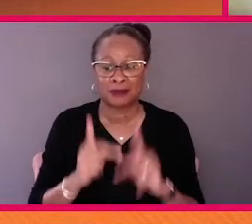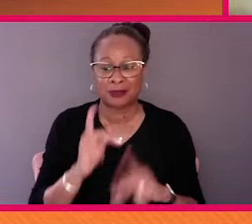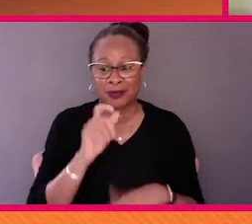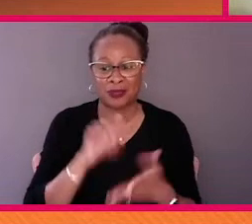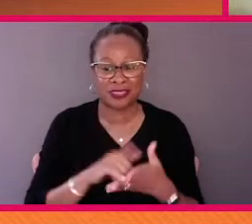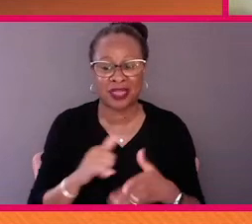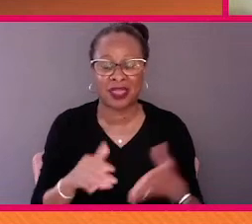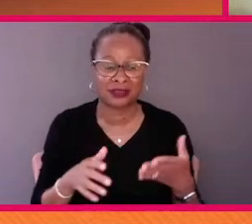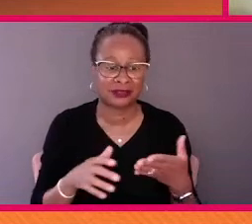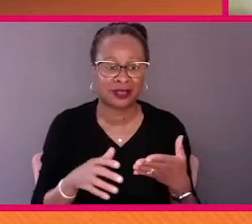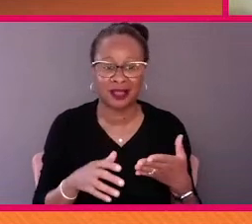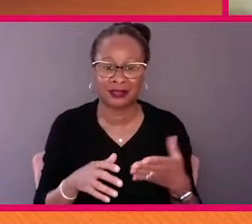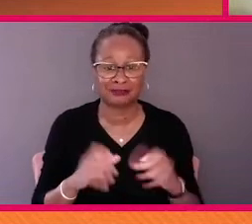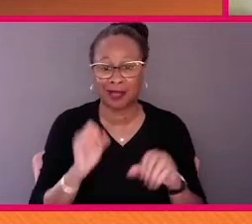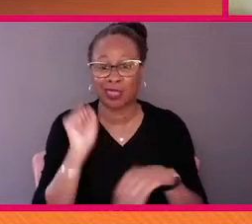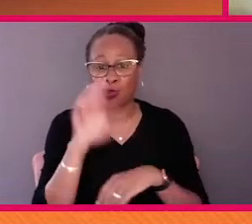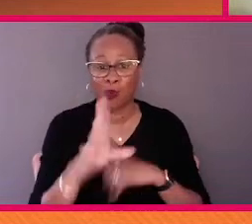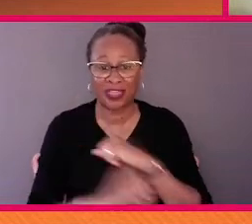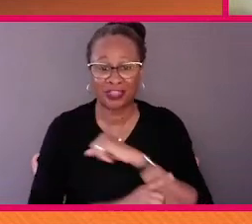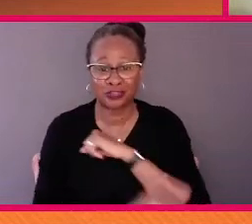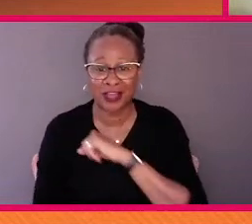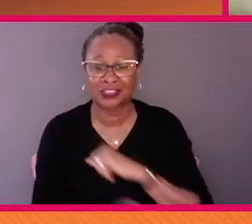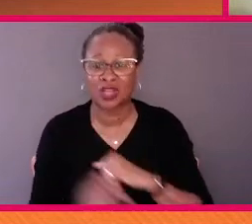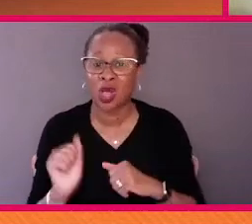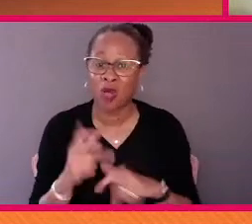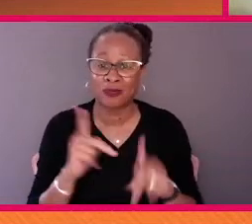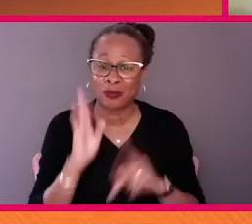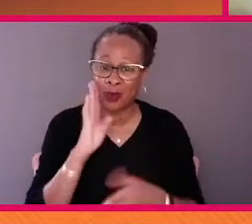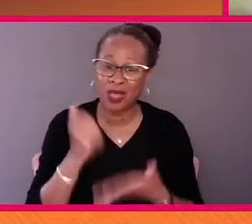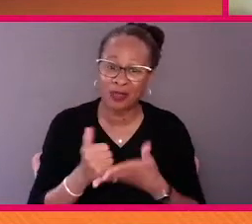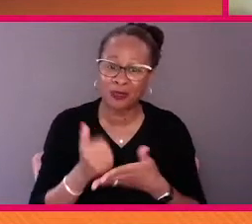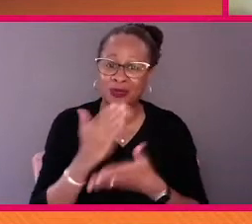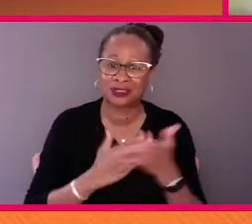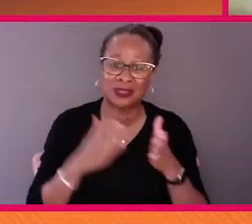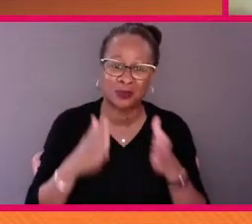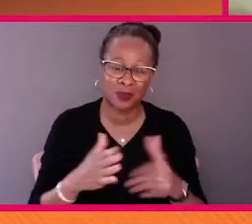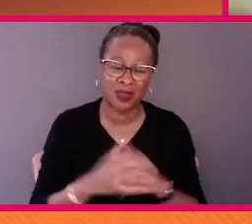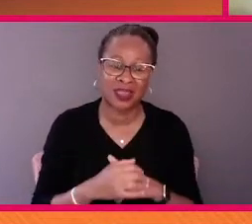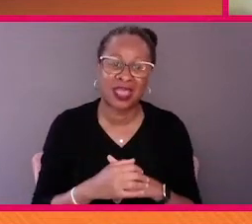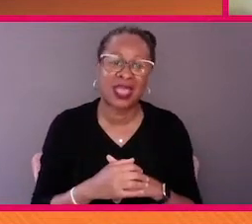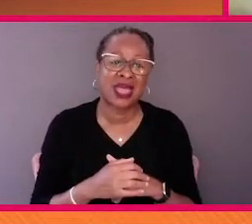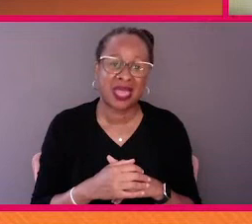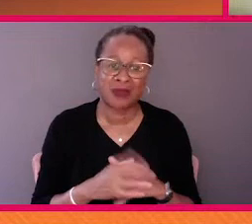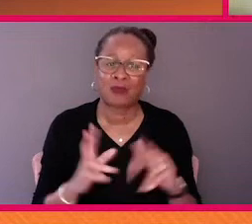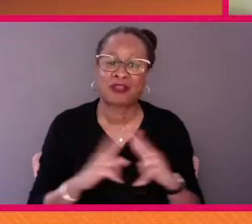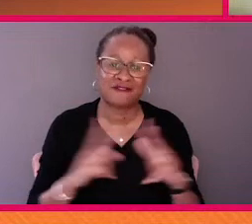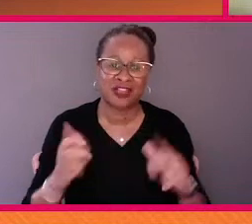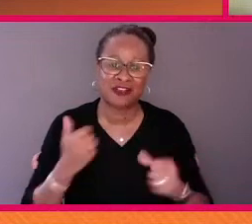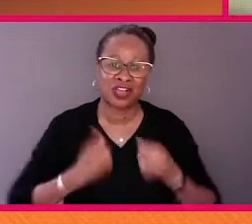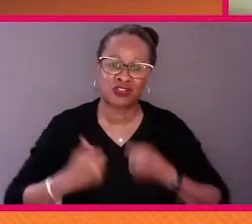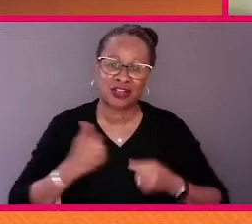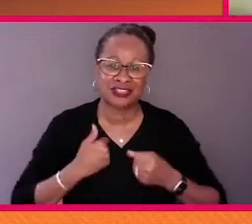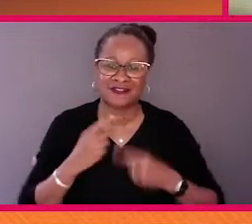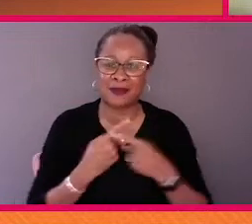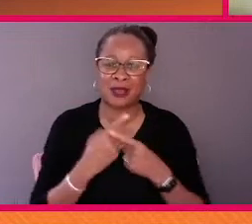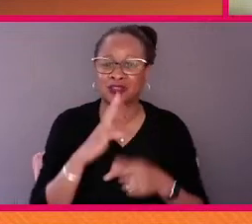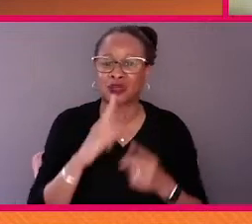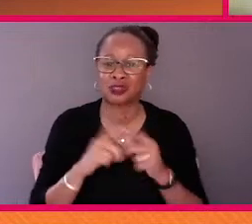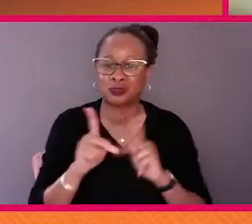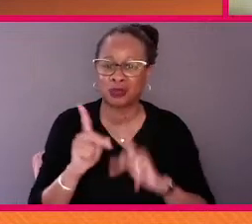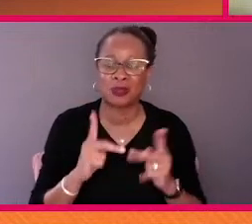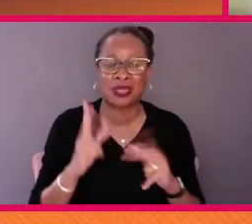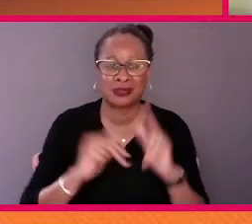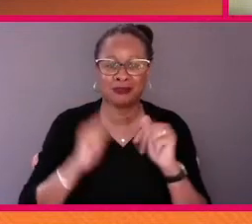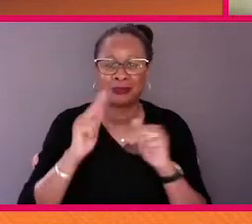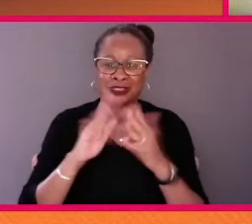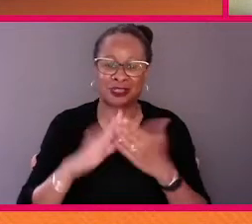the trash. All these people ultimately will help you in some way. And so really, really be aggressive about talking to people and building community, because you need a lot of support in